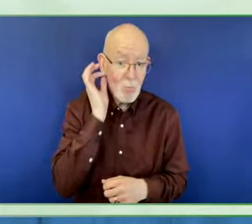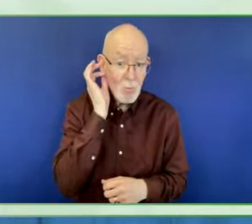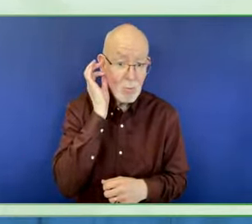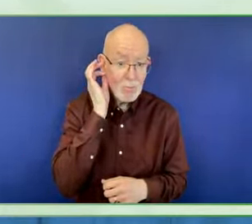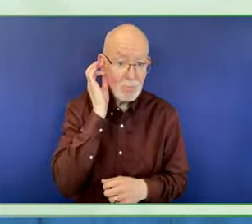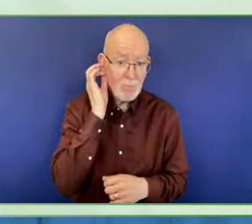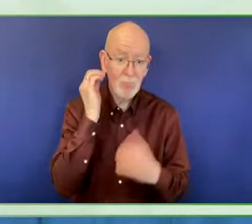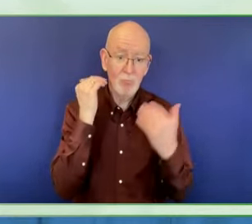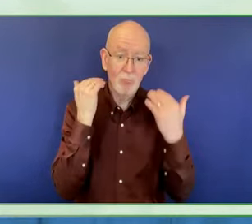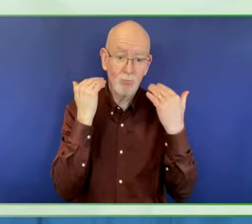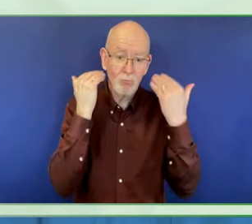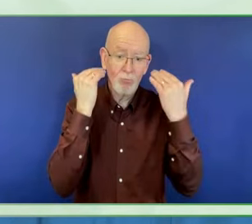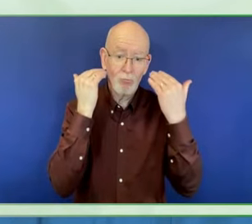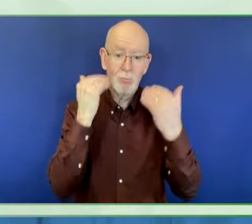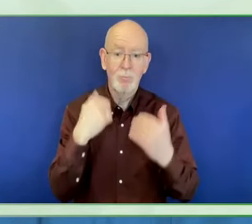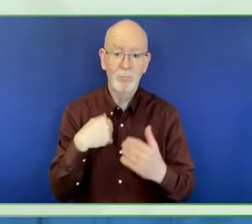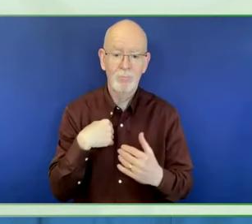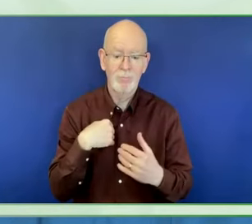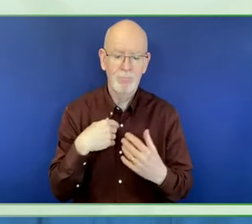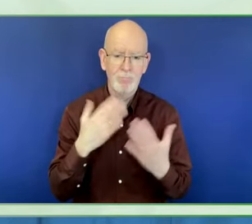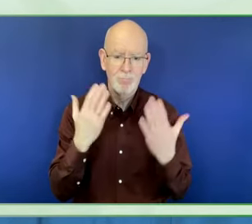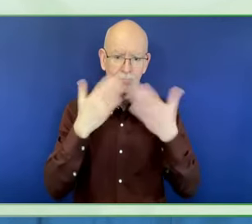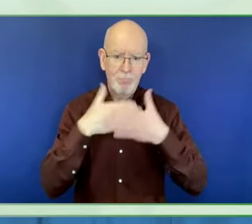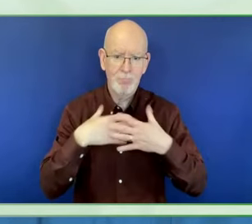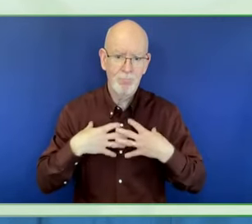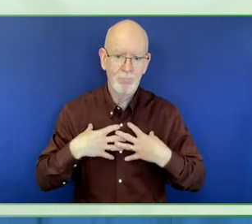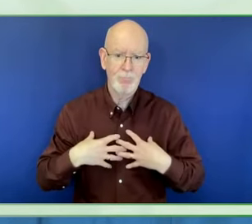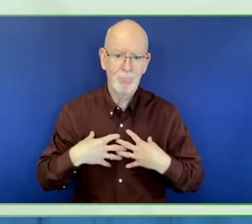run by the Disabled People's Association in Singapore.